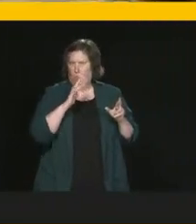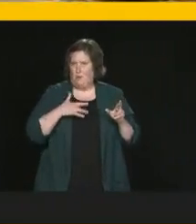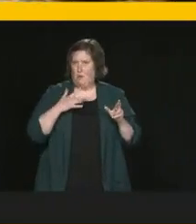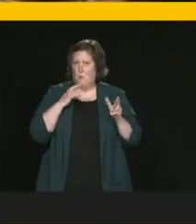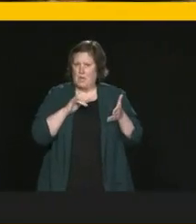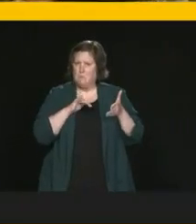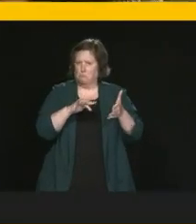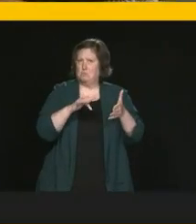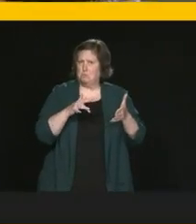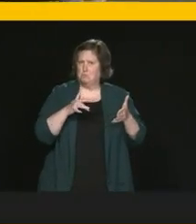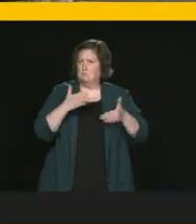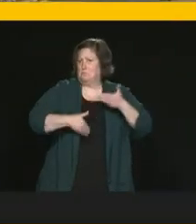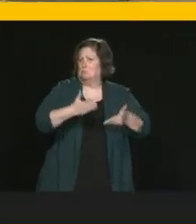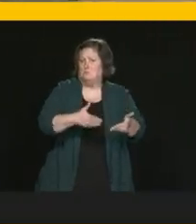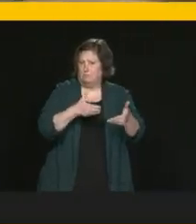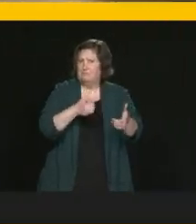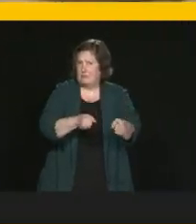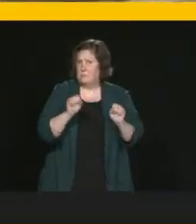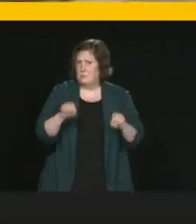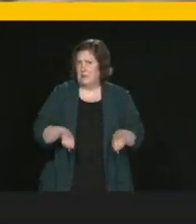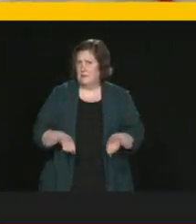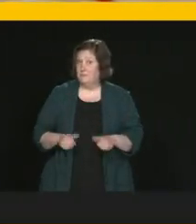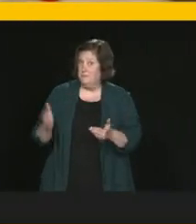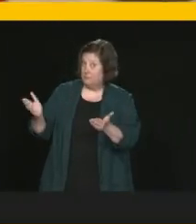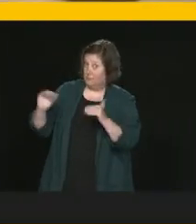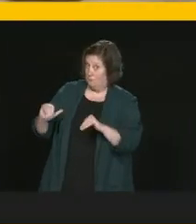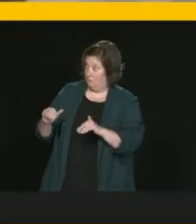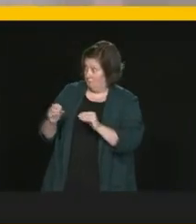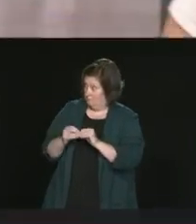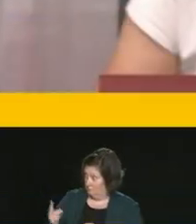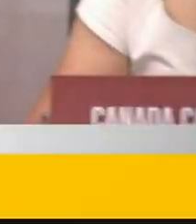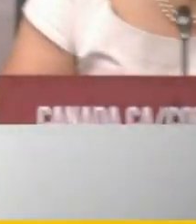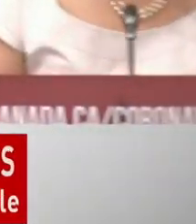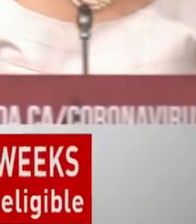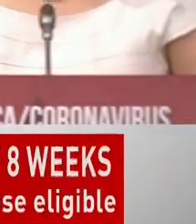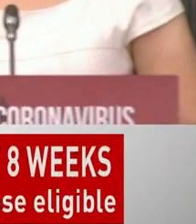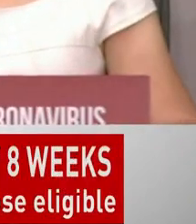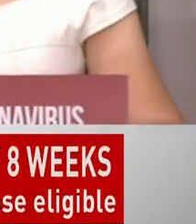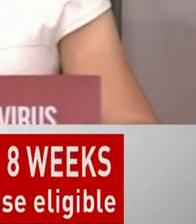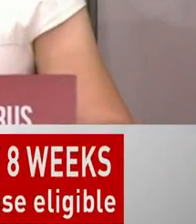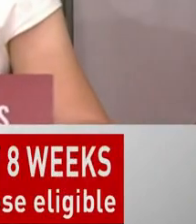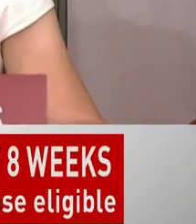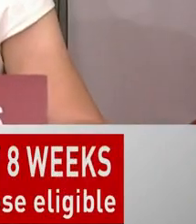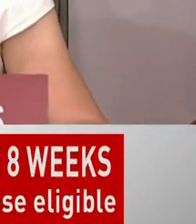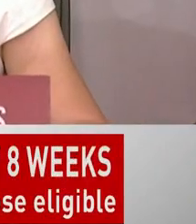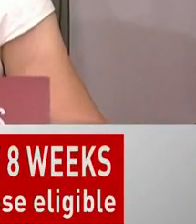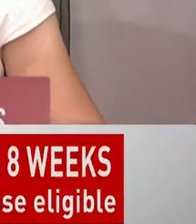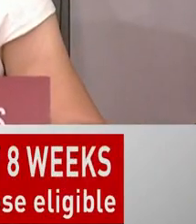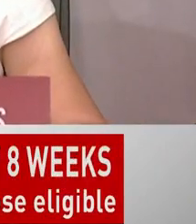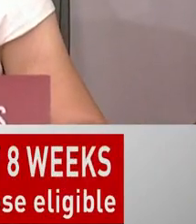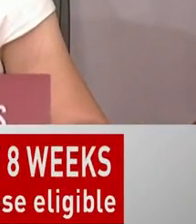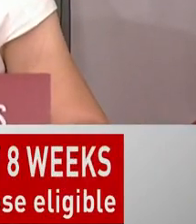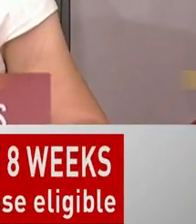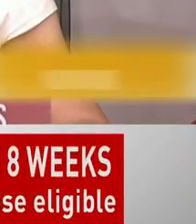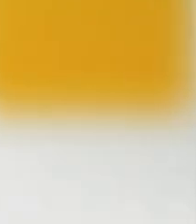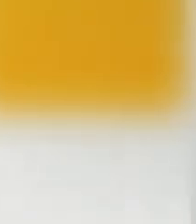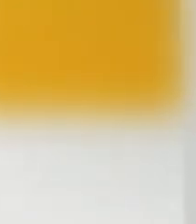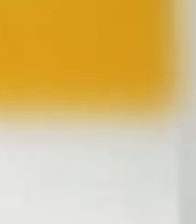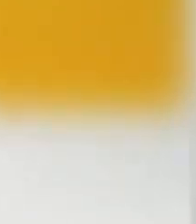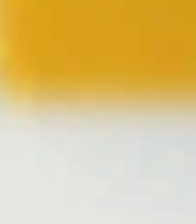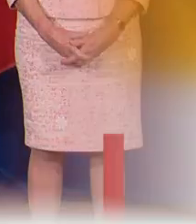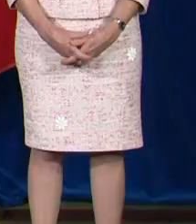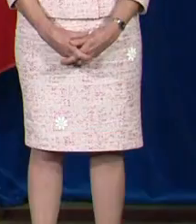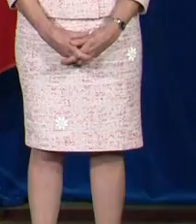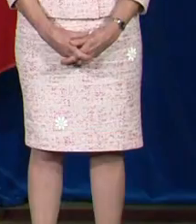watching that press conference, go to cbc.ca. Everyone's having dueling press conferences today, but the Premier of Ontario is taking a few questions, so we want to take you back